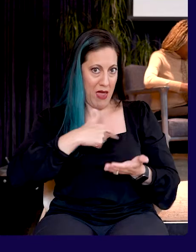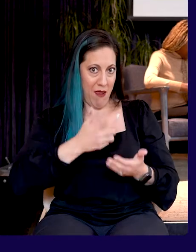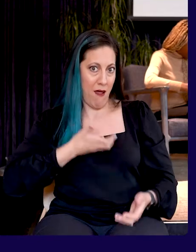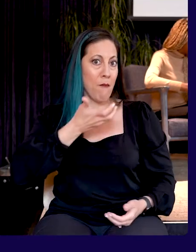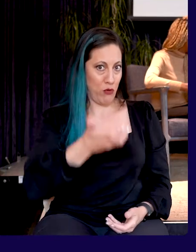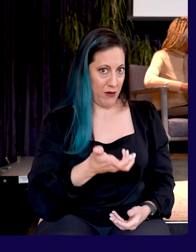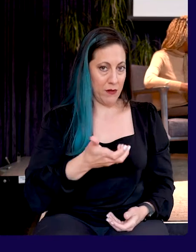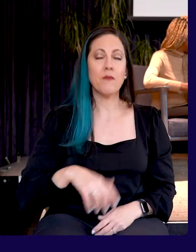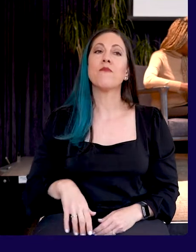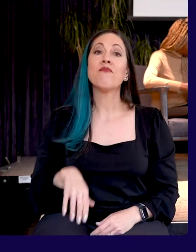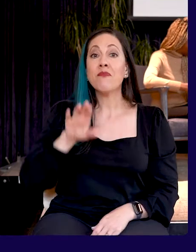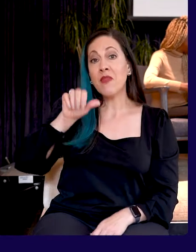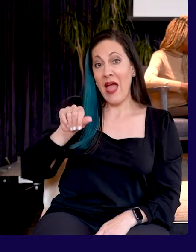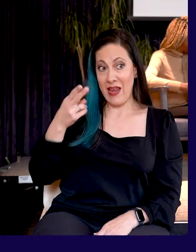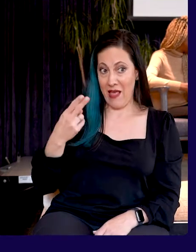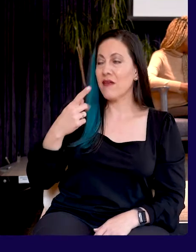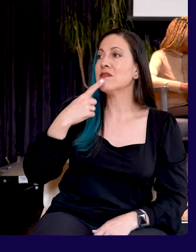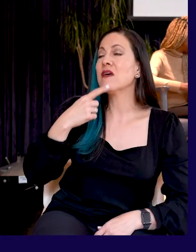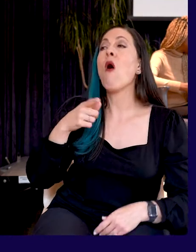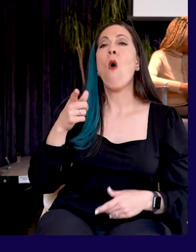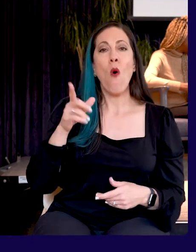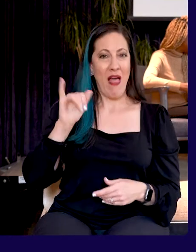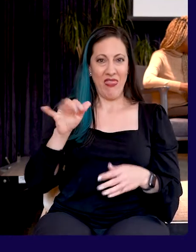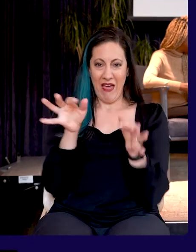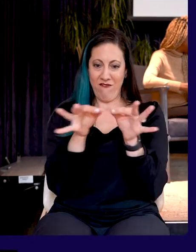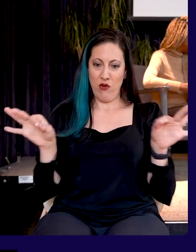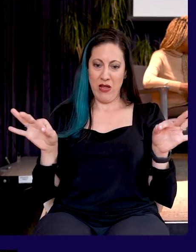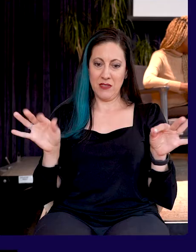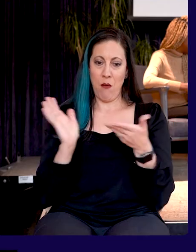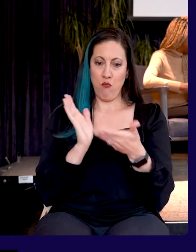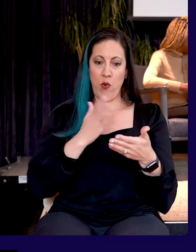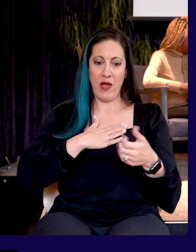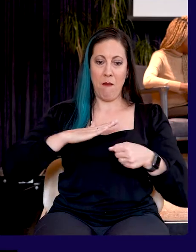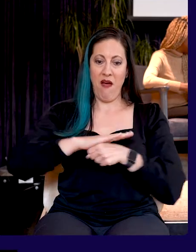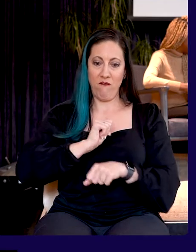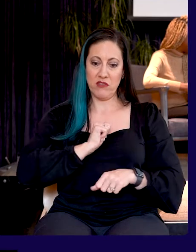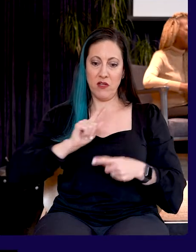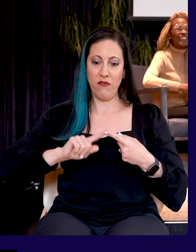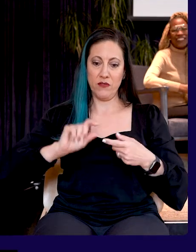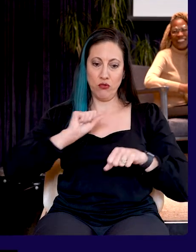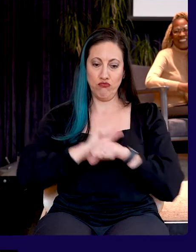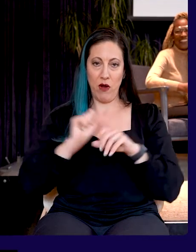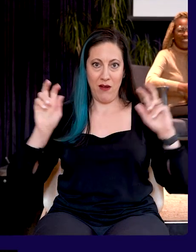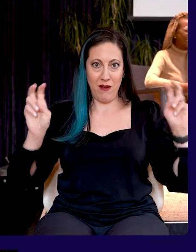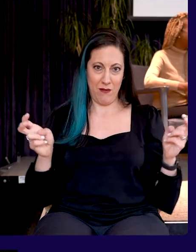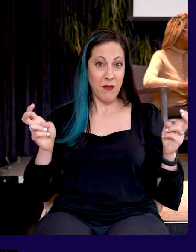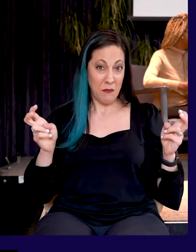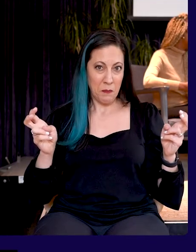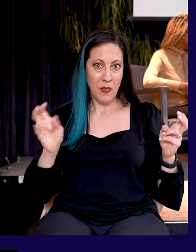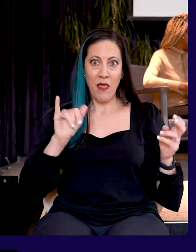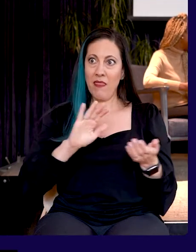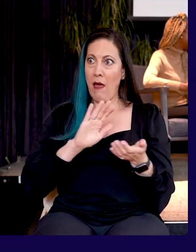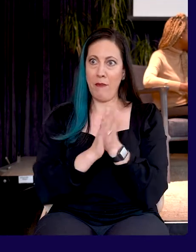to work became part of like the lexicon, I heard a lot of people who were like, you don't want my full self.